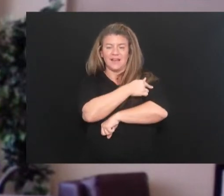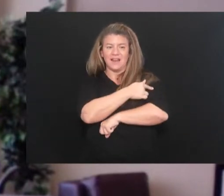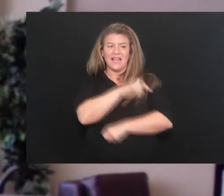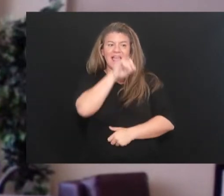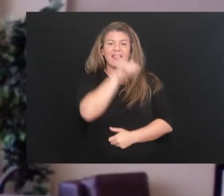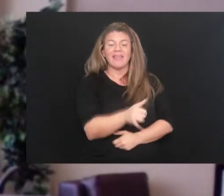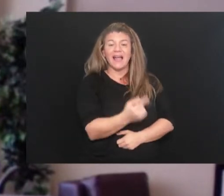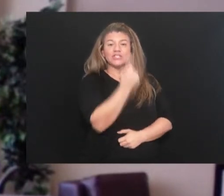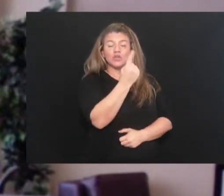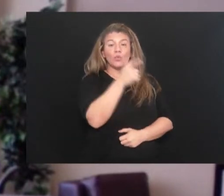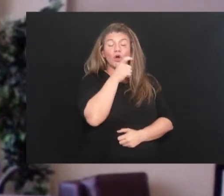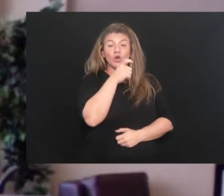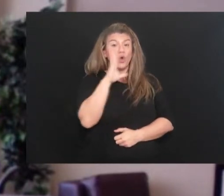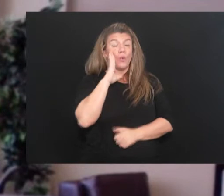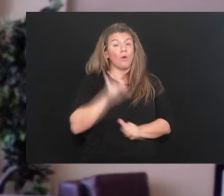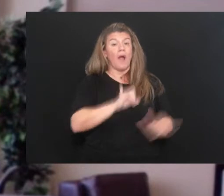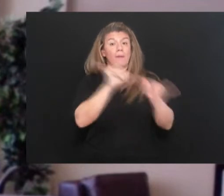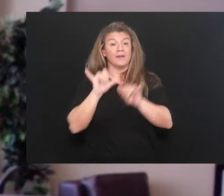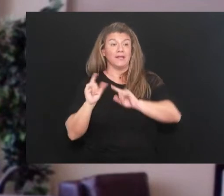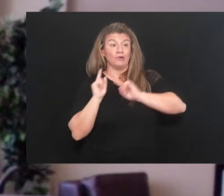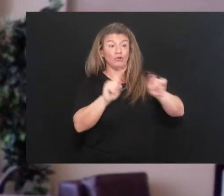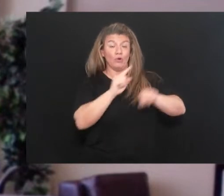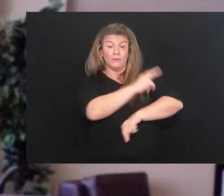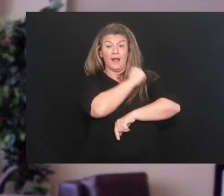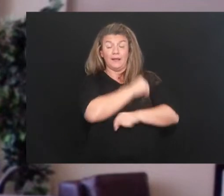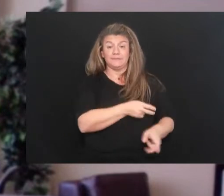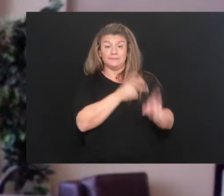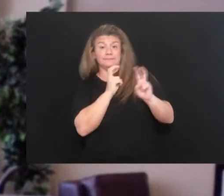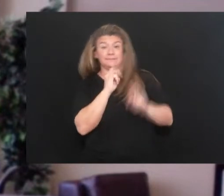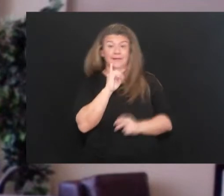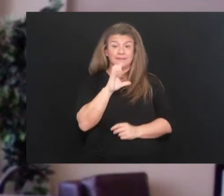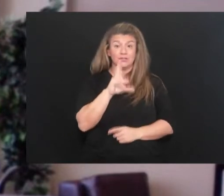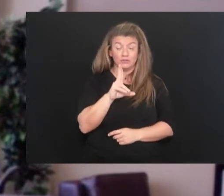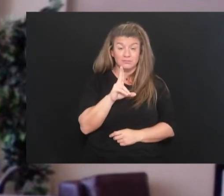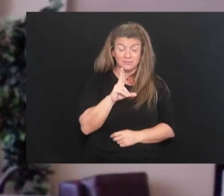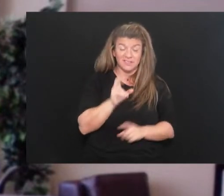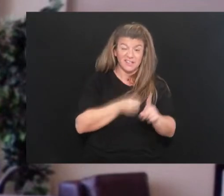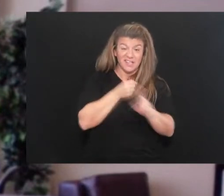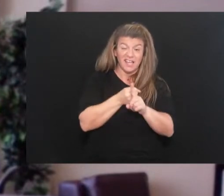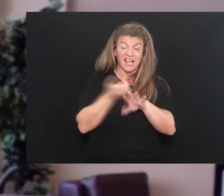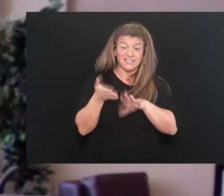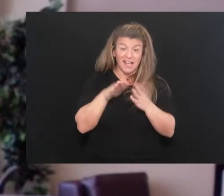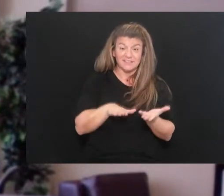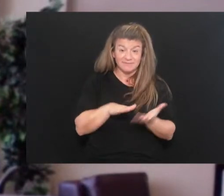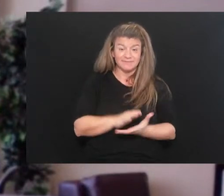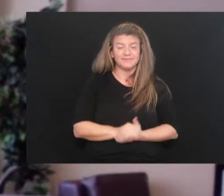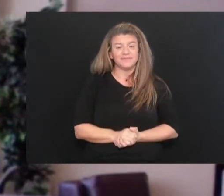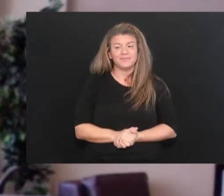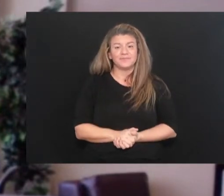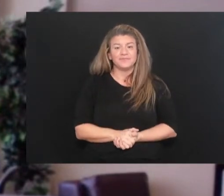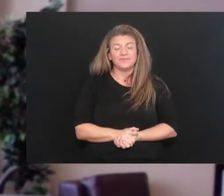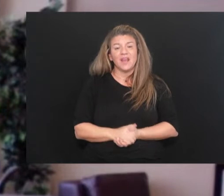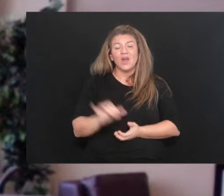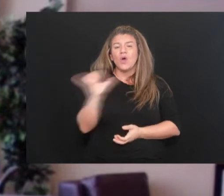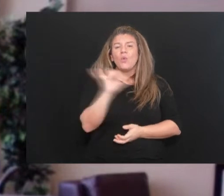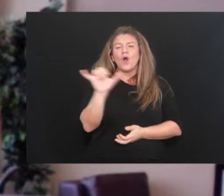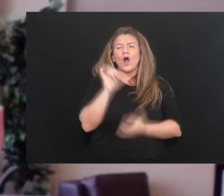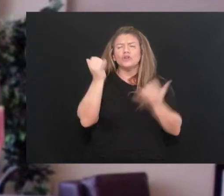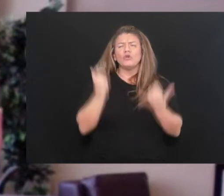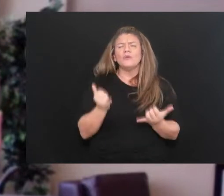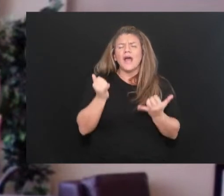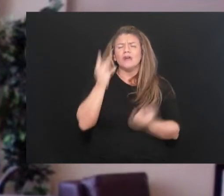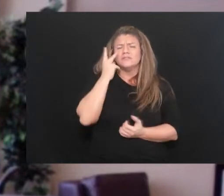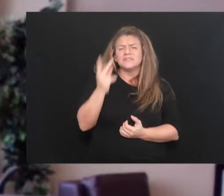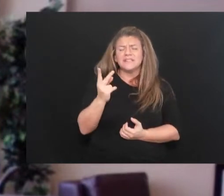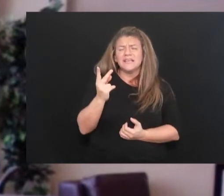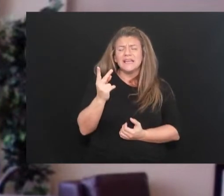are most commonly going to the hospitals, going to the ICUs and dying. We're also starting to see in West